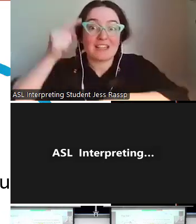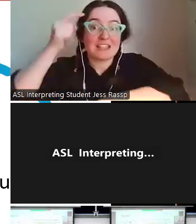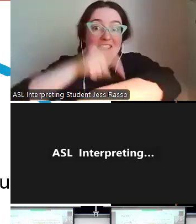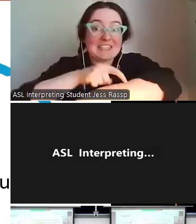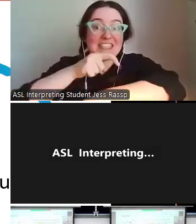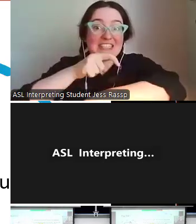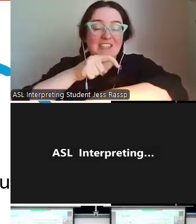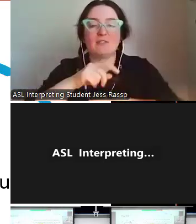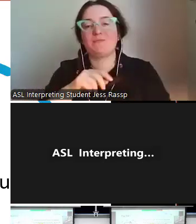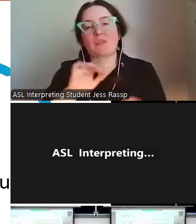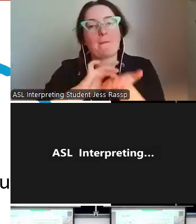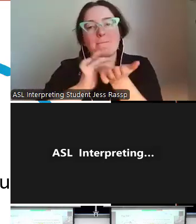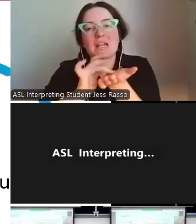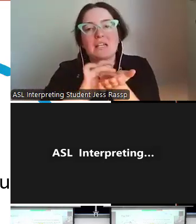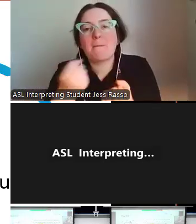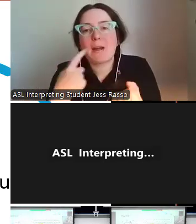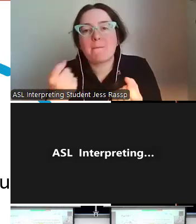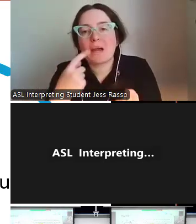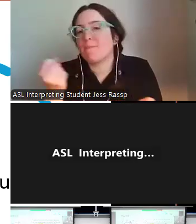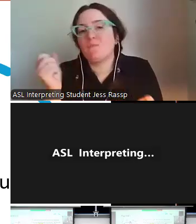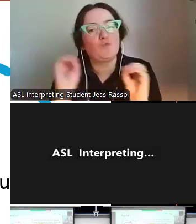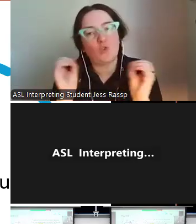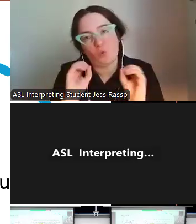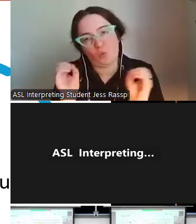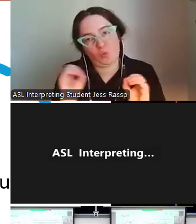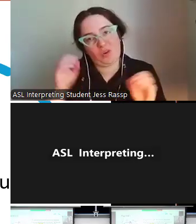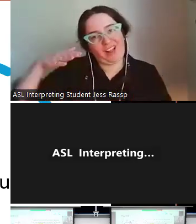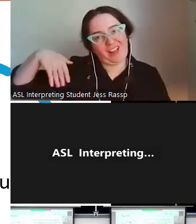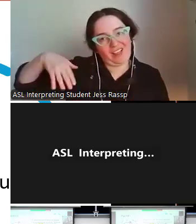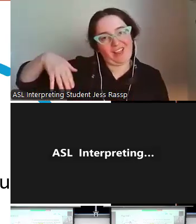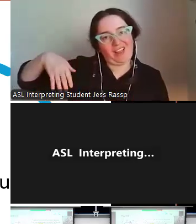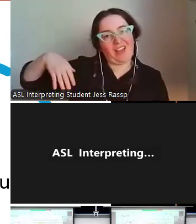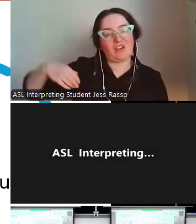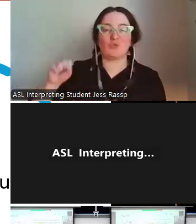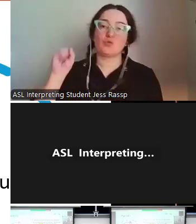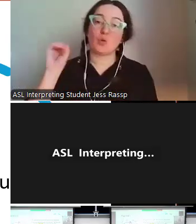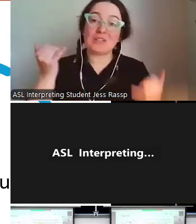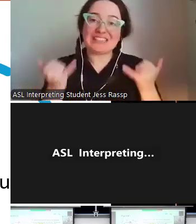They're trying to create small molecule drugs that